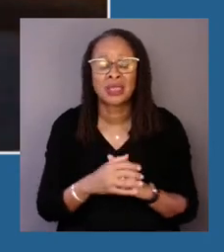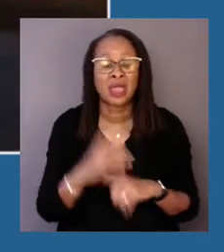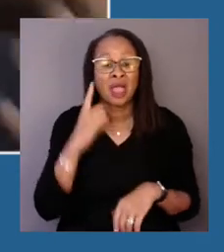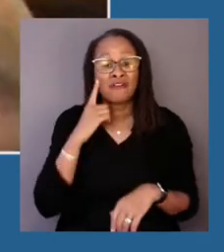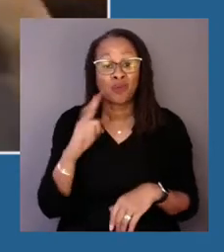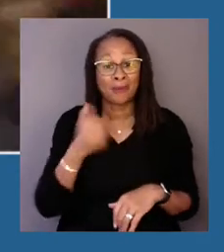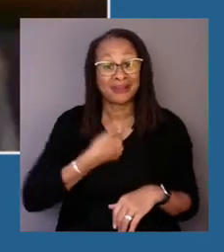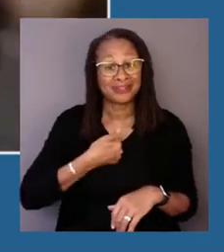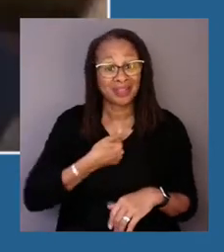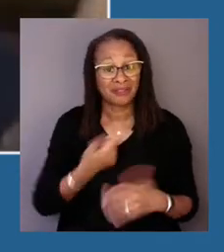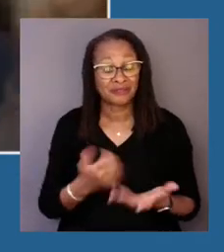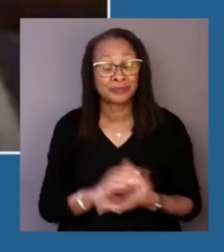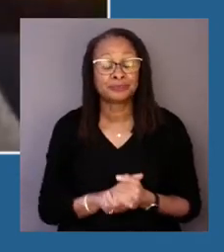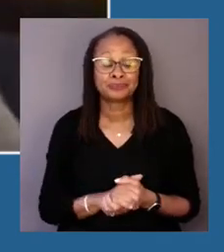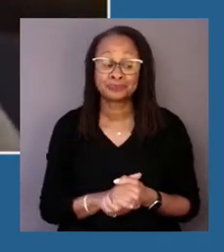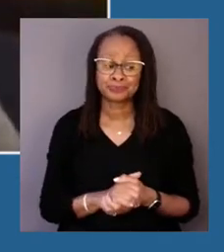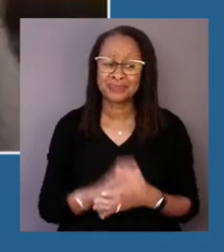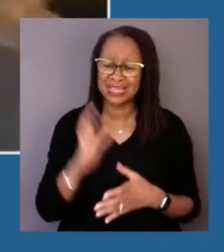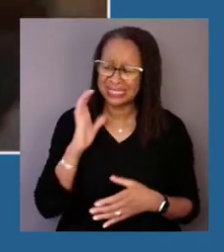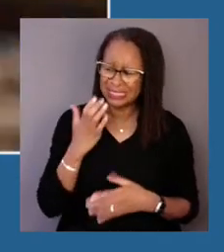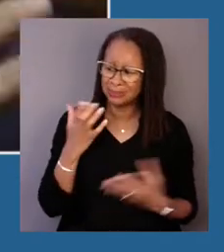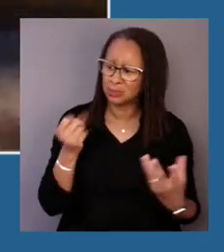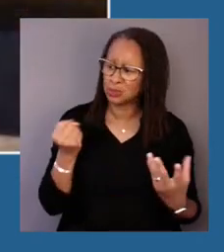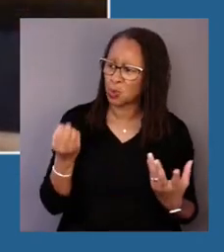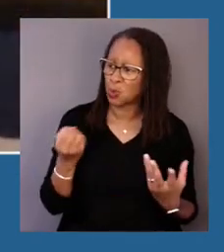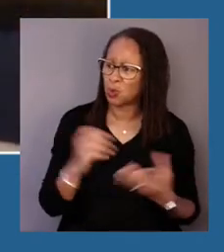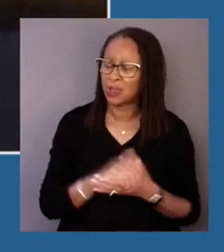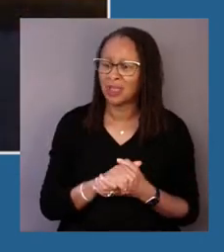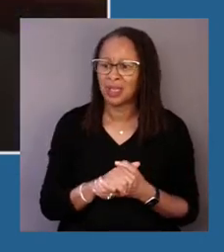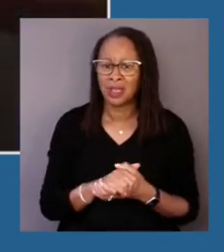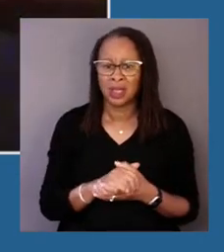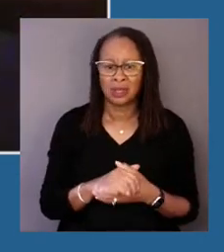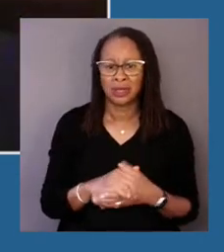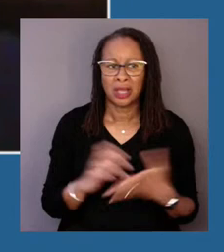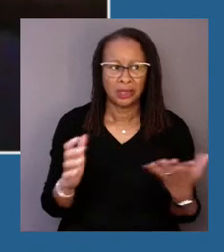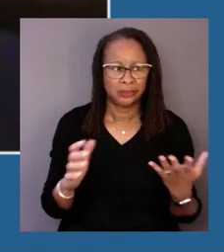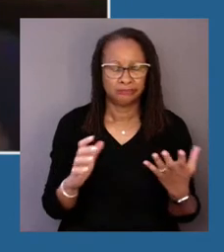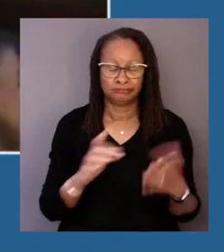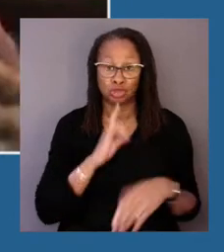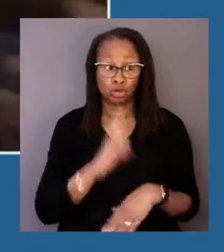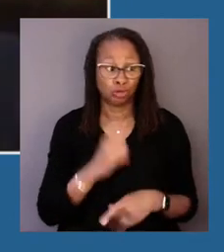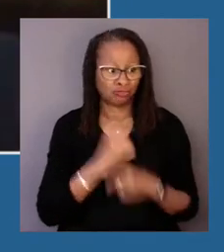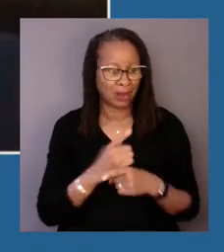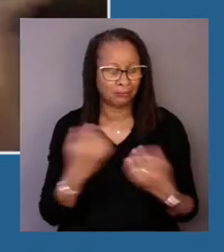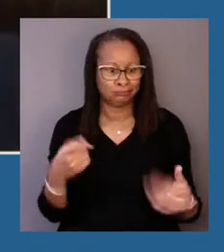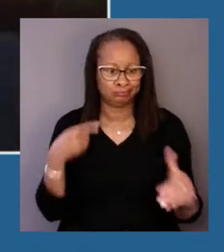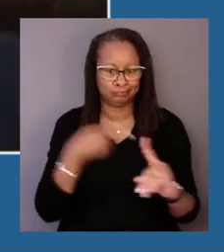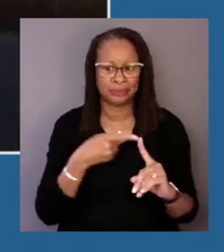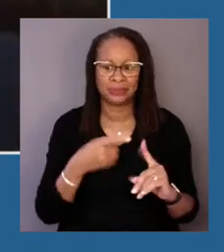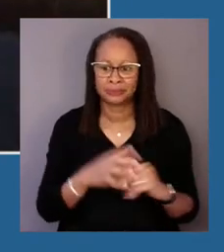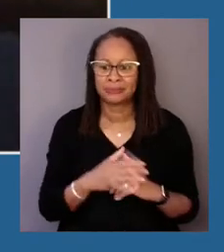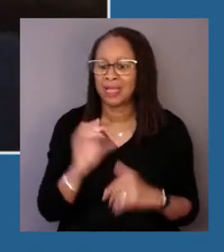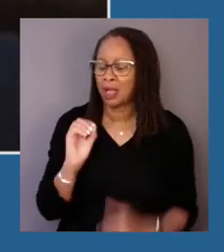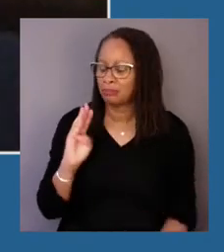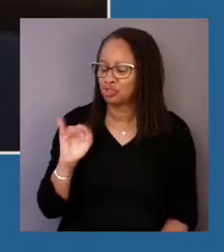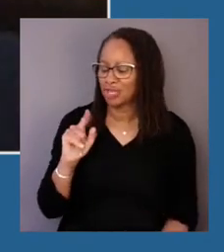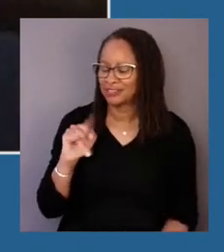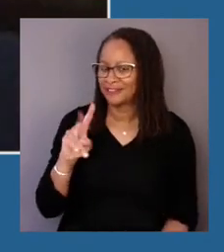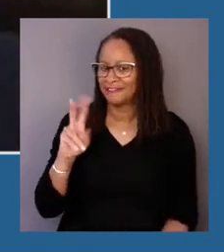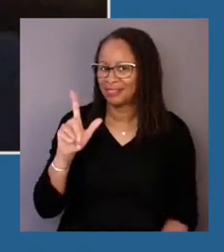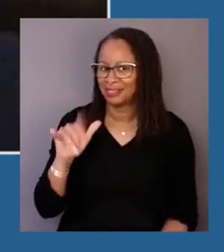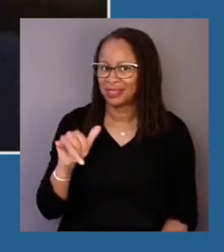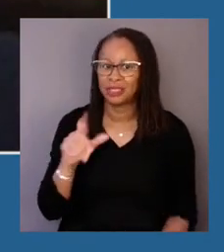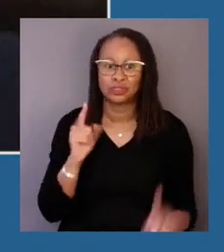me seems so objectively true, right, is kind of a figment of the fossil